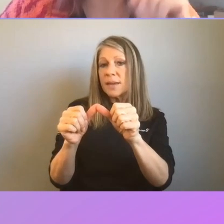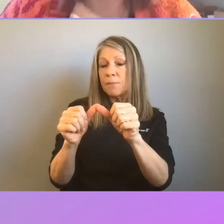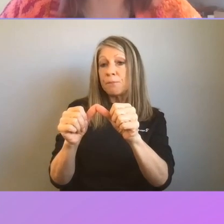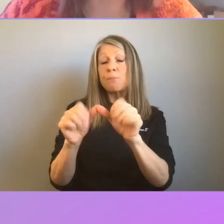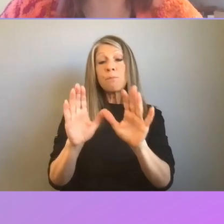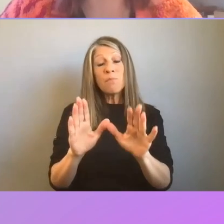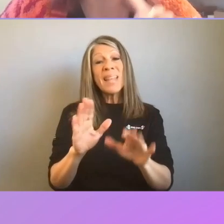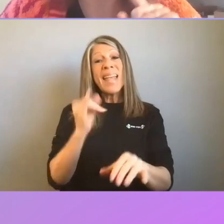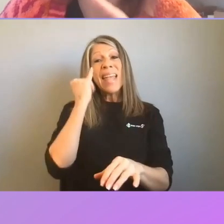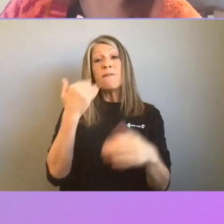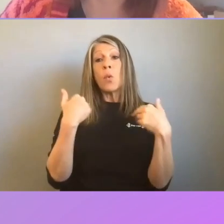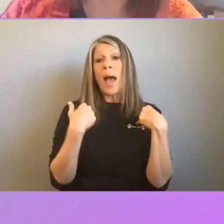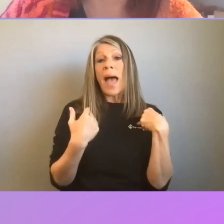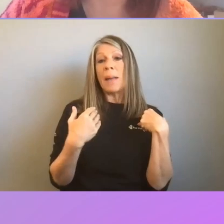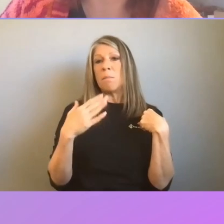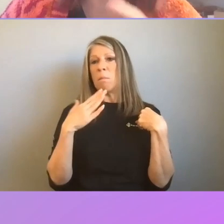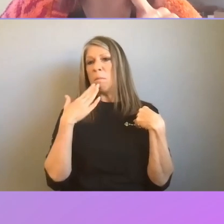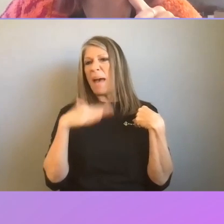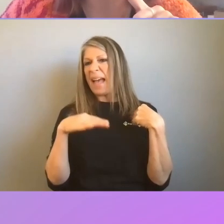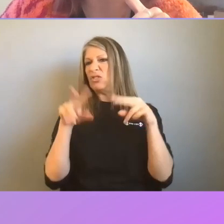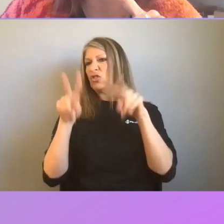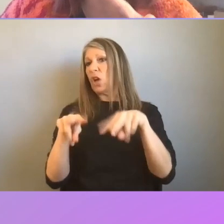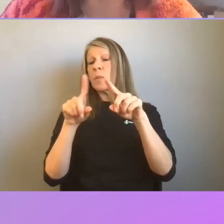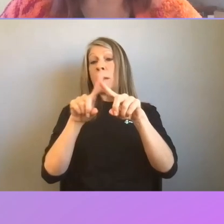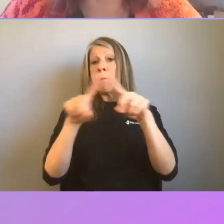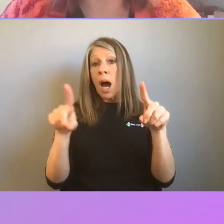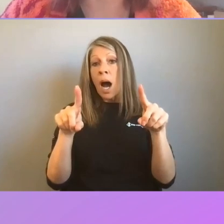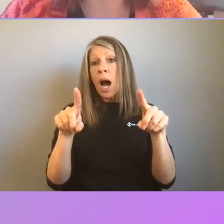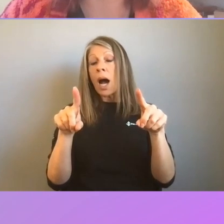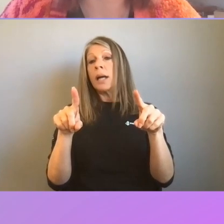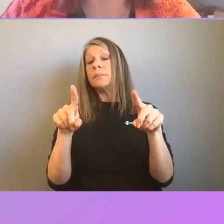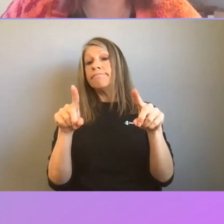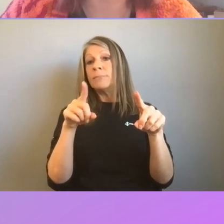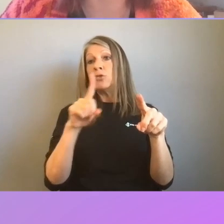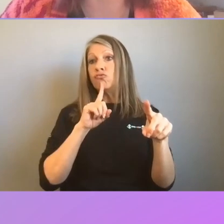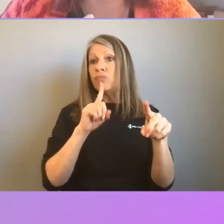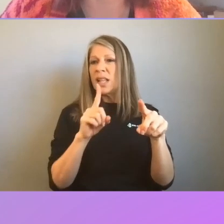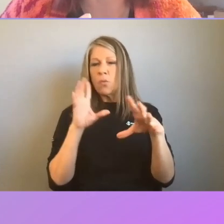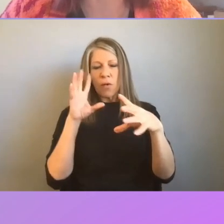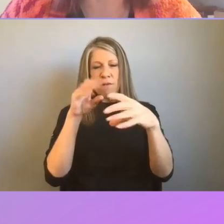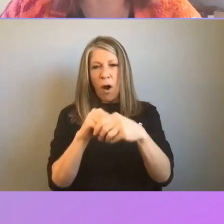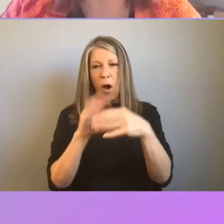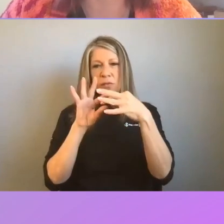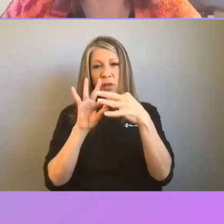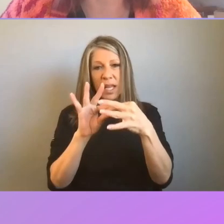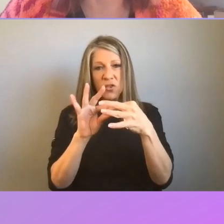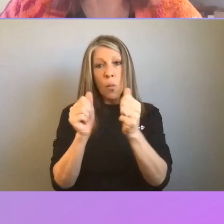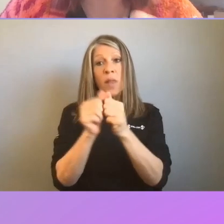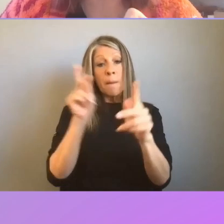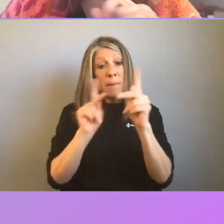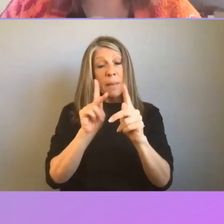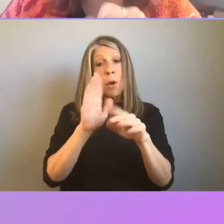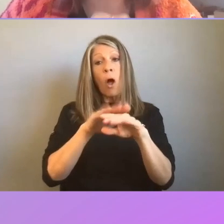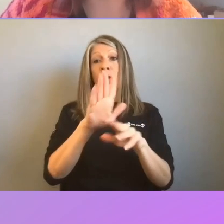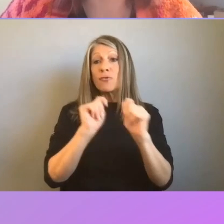you had poor judgment and you were inconsistent, but you had strongly invested in relationships with the people on your team,